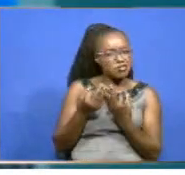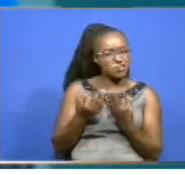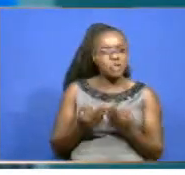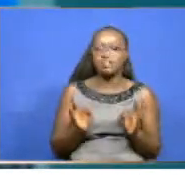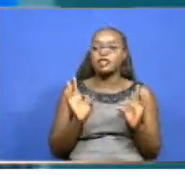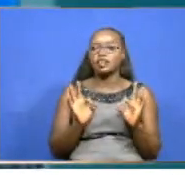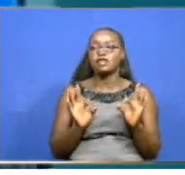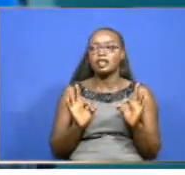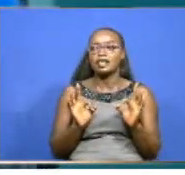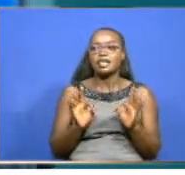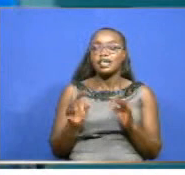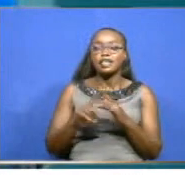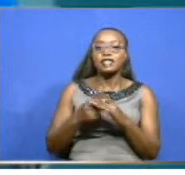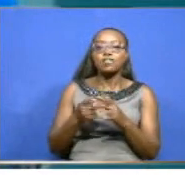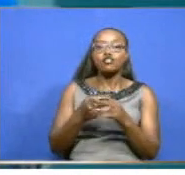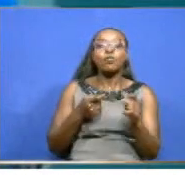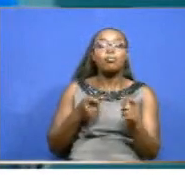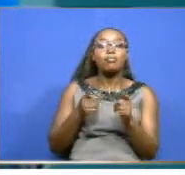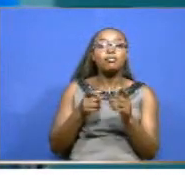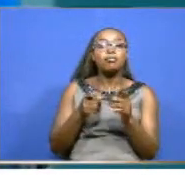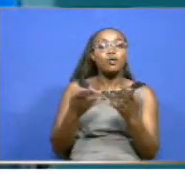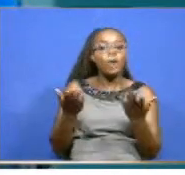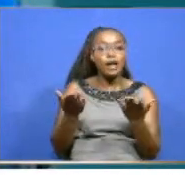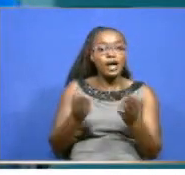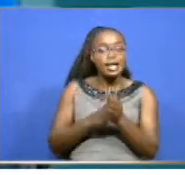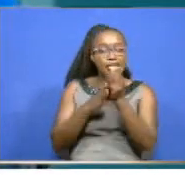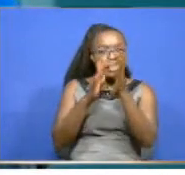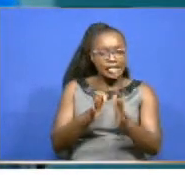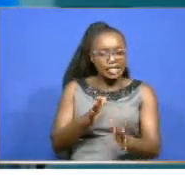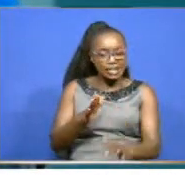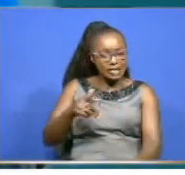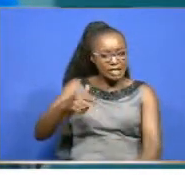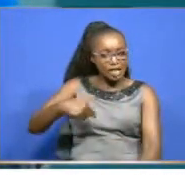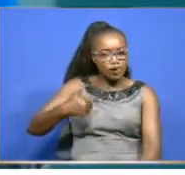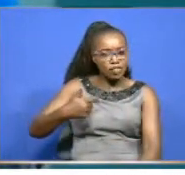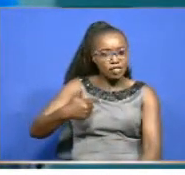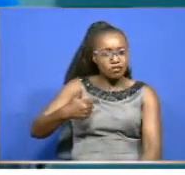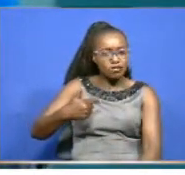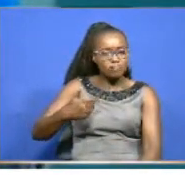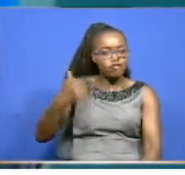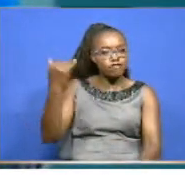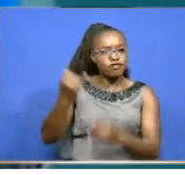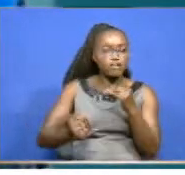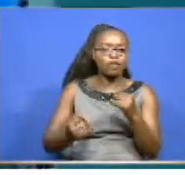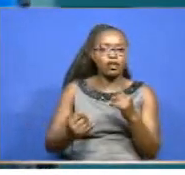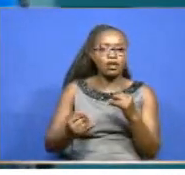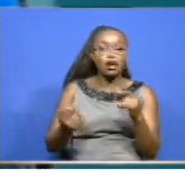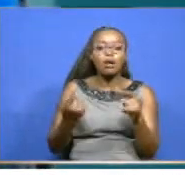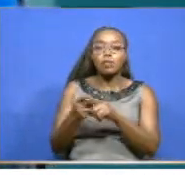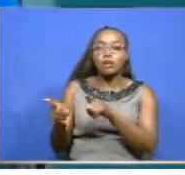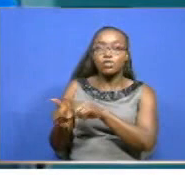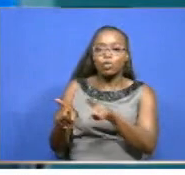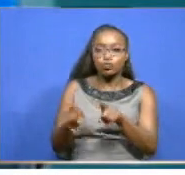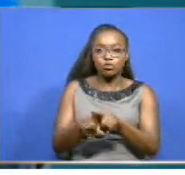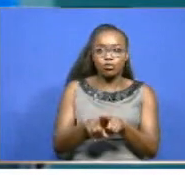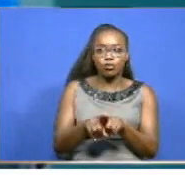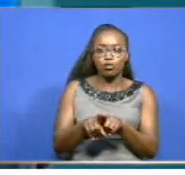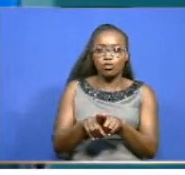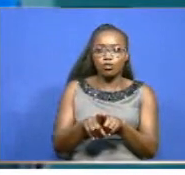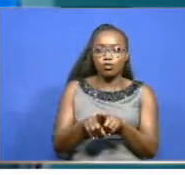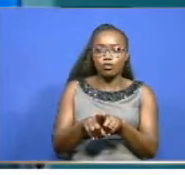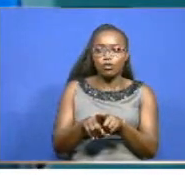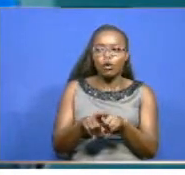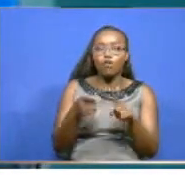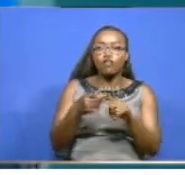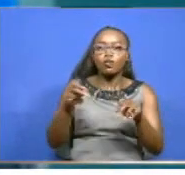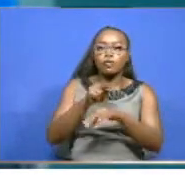that. It should start from the leaders, ourselves. And that is where the buck stops at. But it also needs to be brought forward from